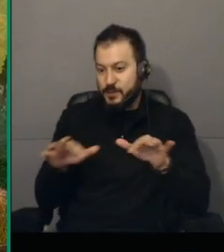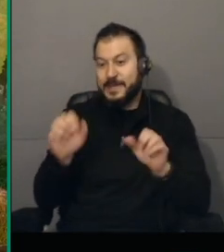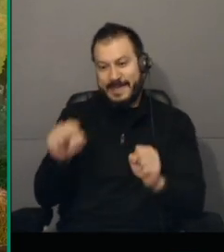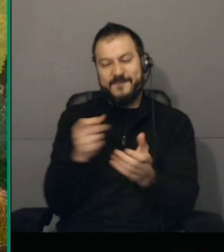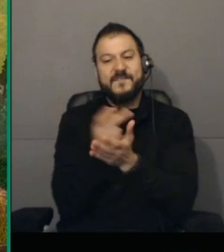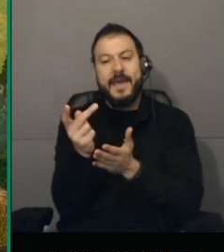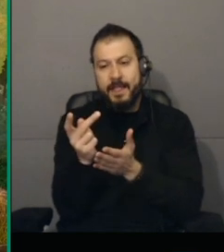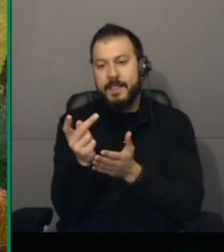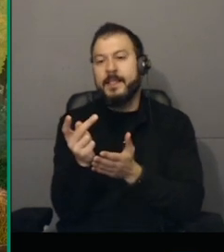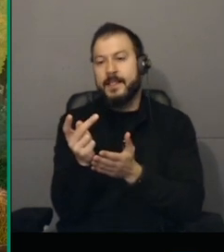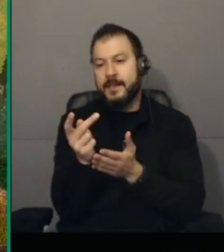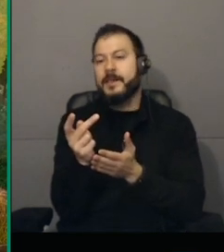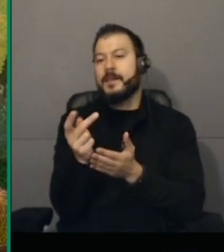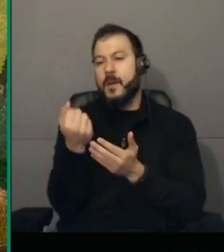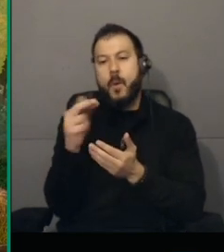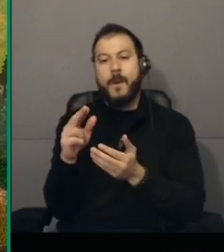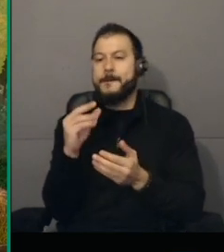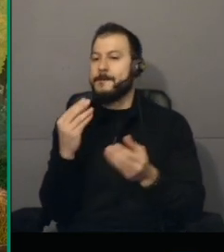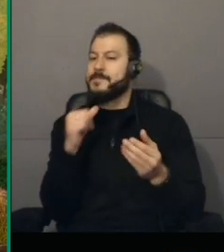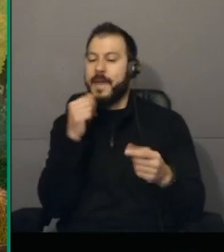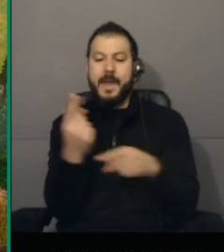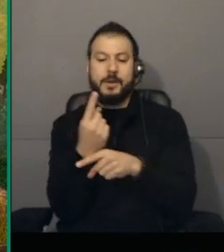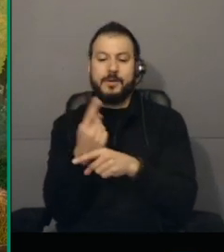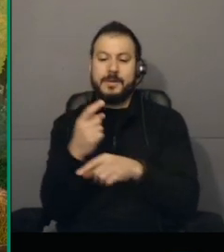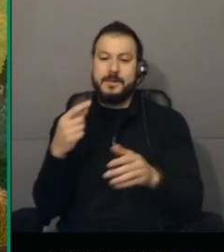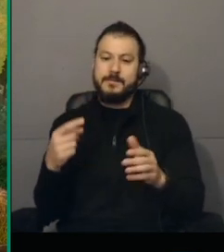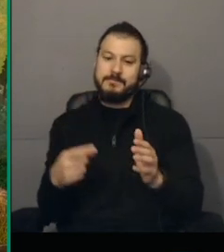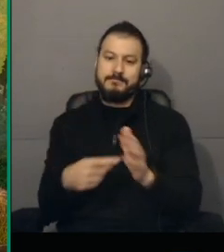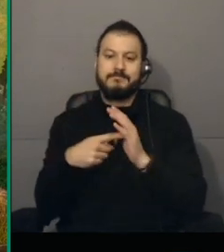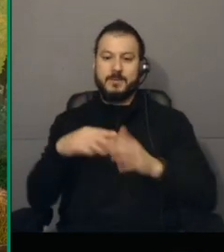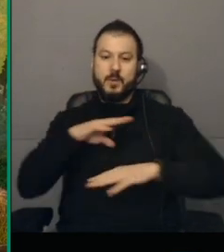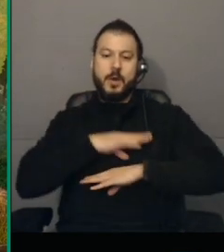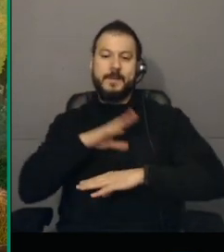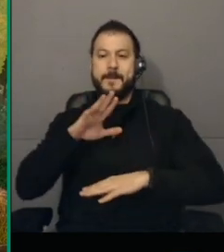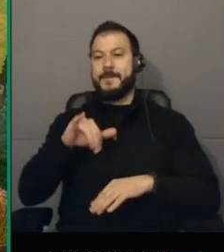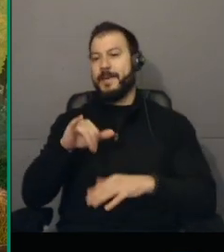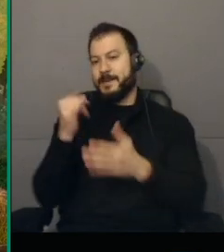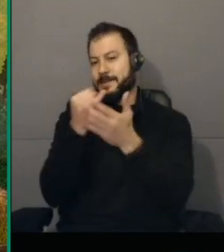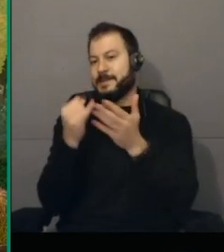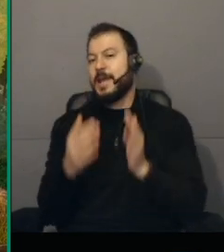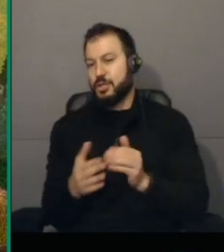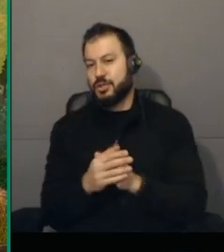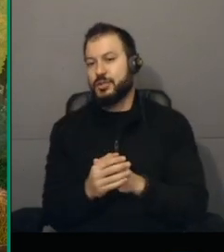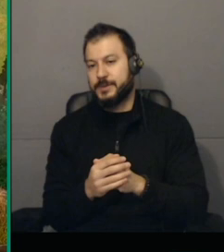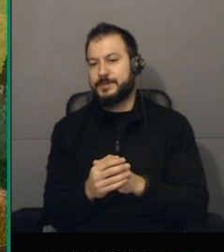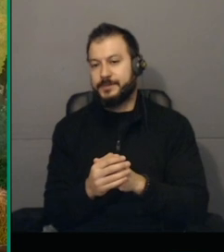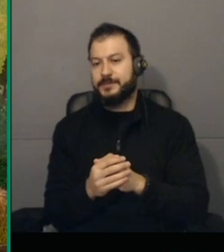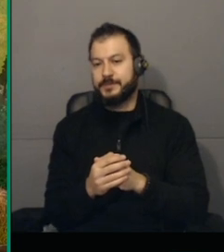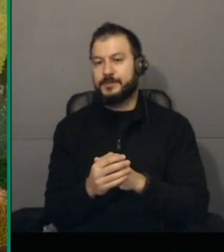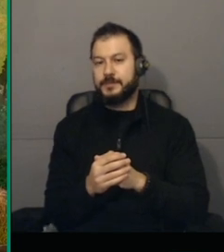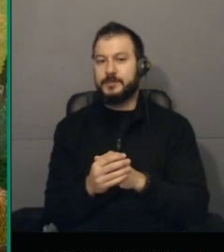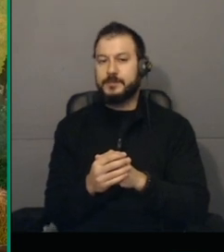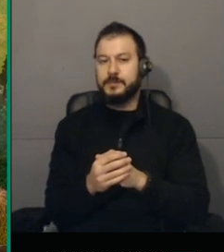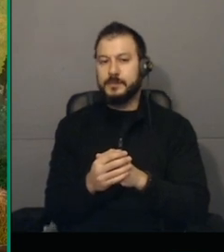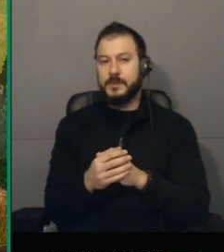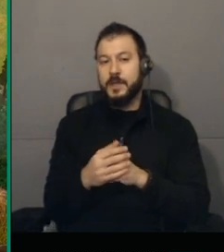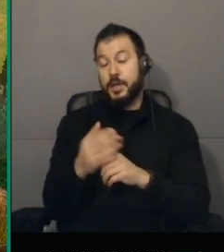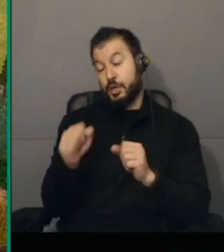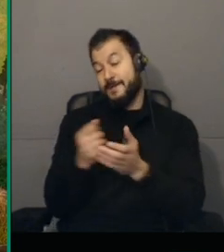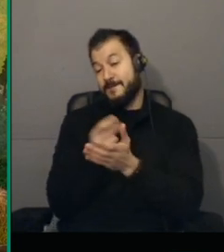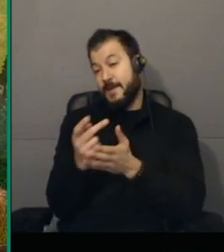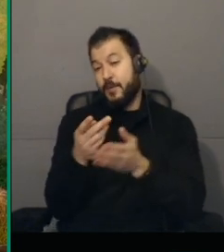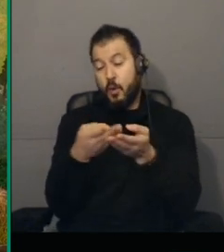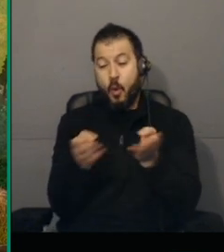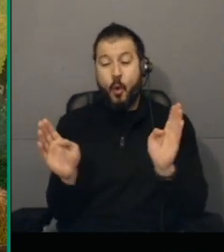fail, or more accurately, not meet the requirements set out by our designers. We've identified two main ways they can fail. Either